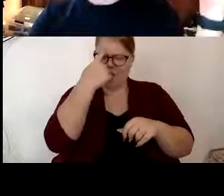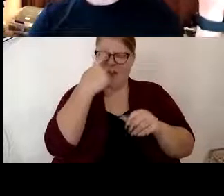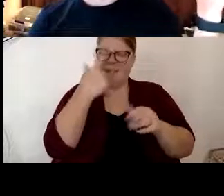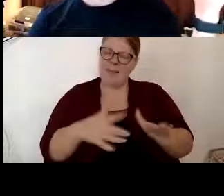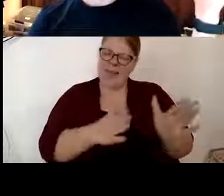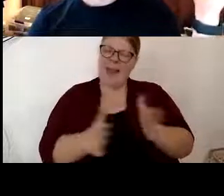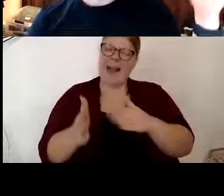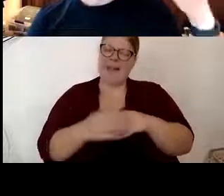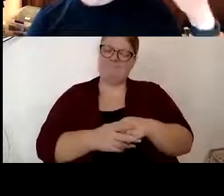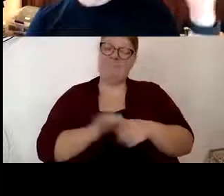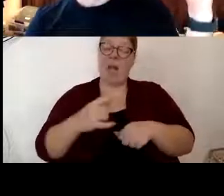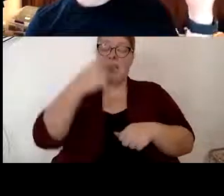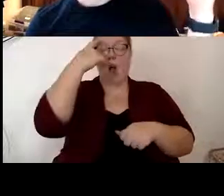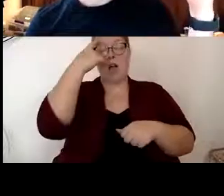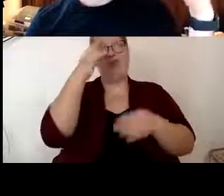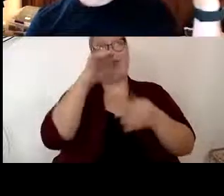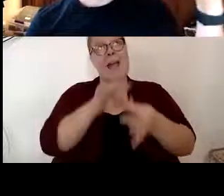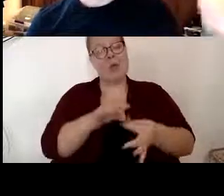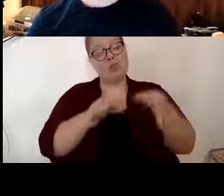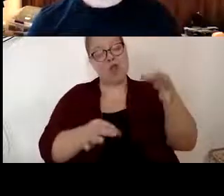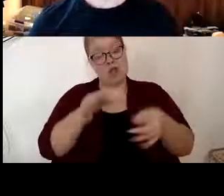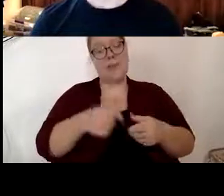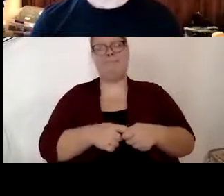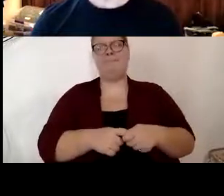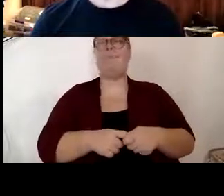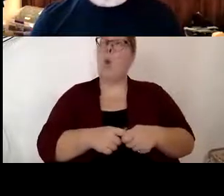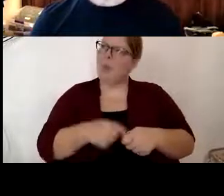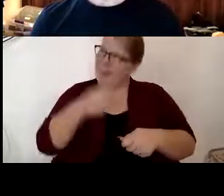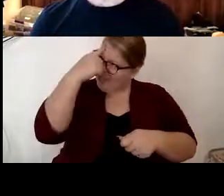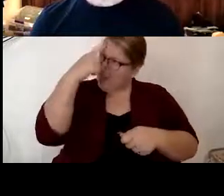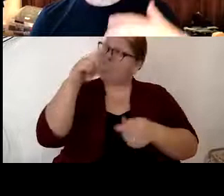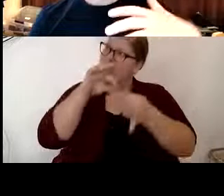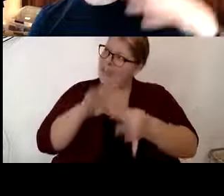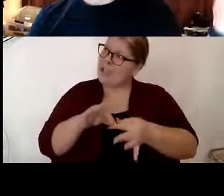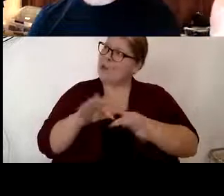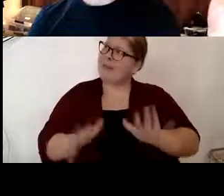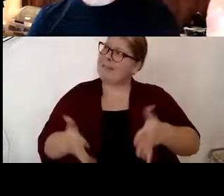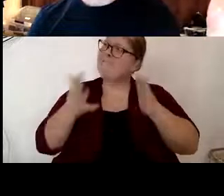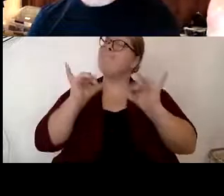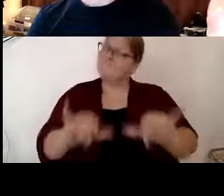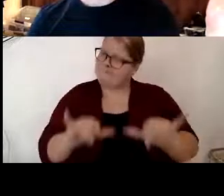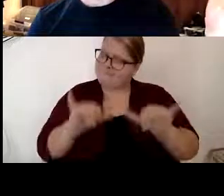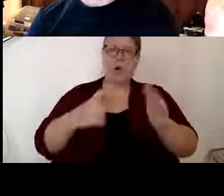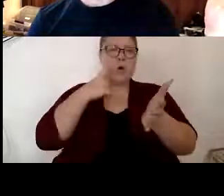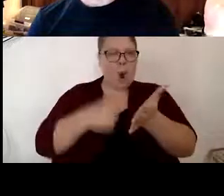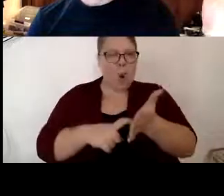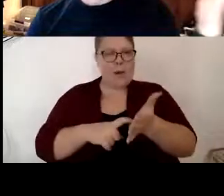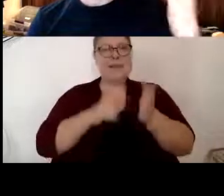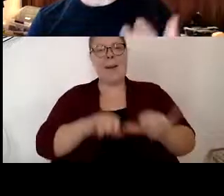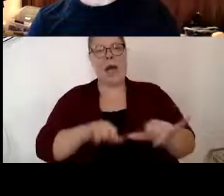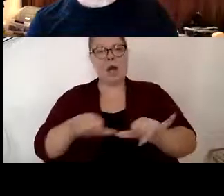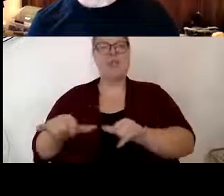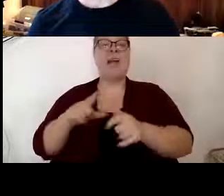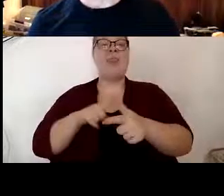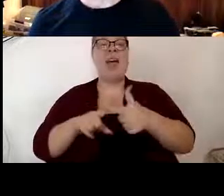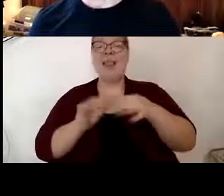That's a judgmental thought. I think it's important for them to start to notice the patterns, and then letting go of the tangential thoughts, right? And